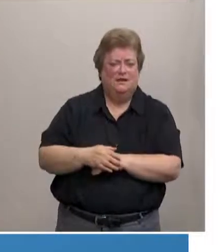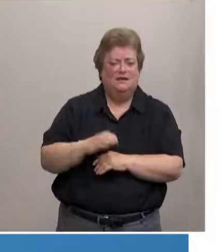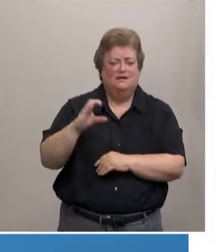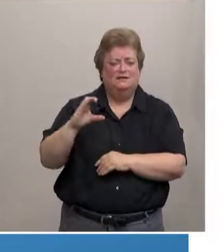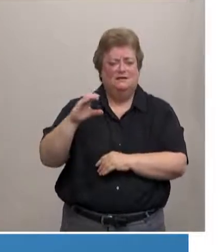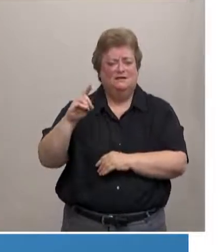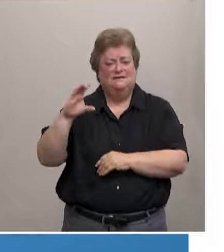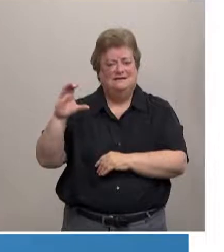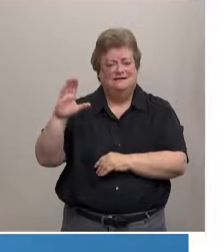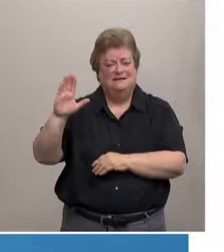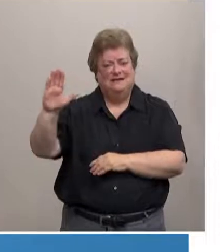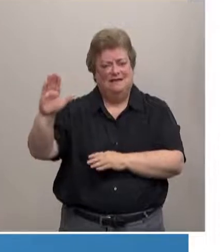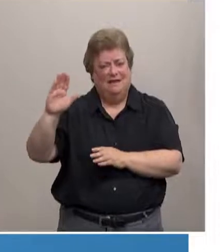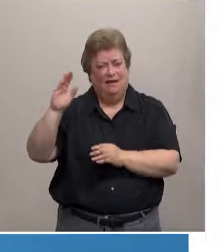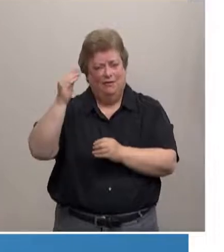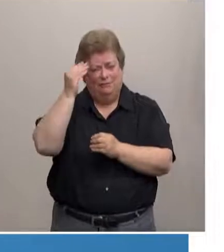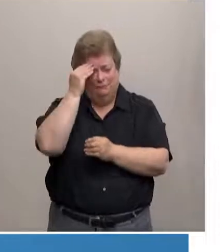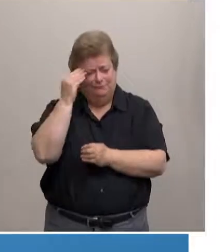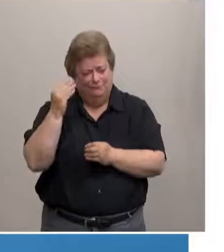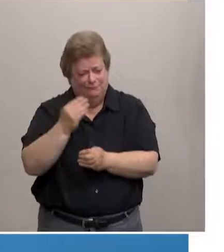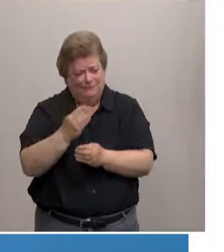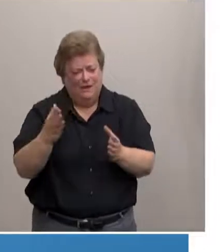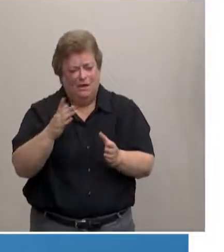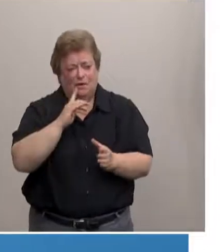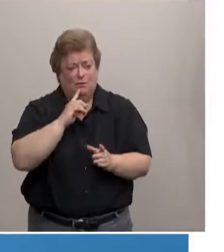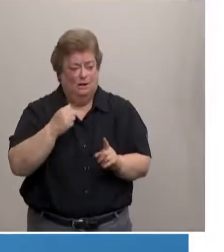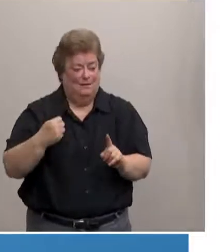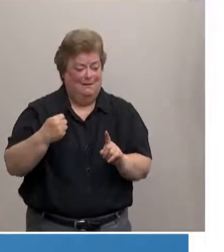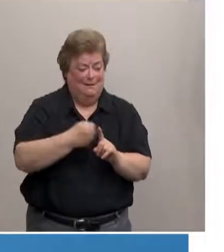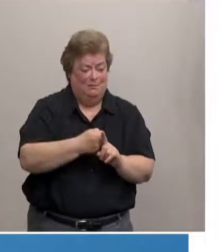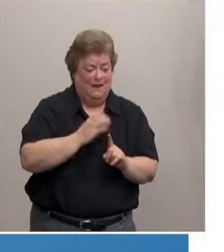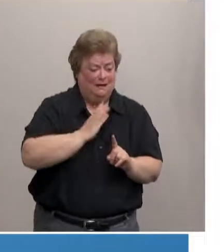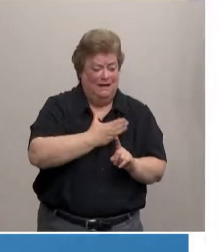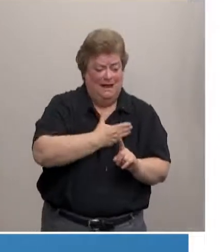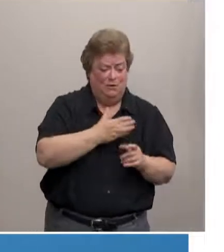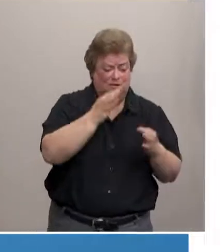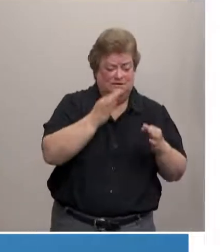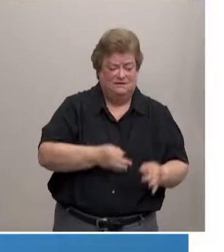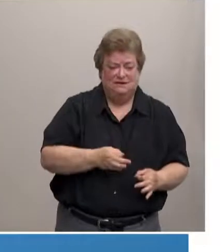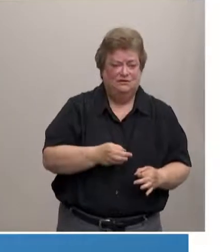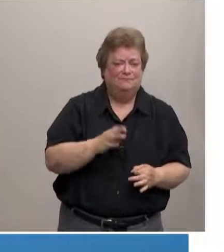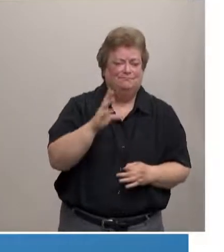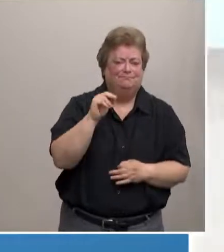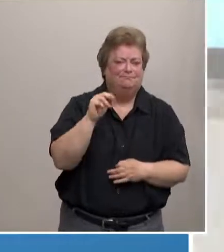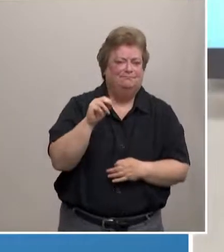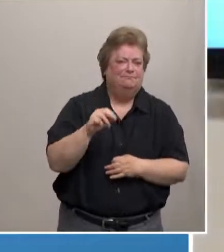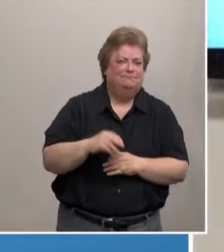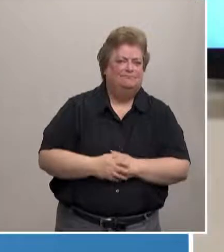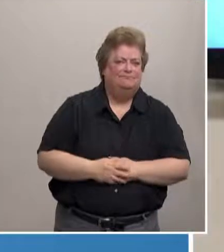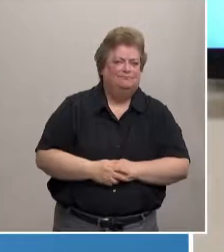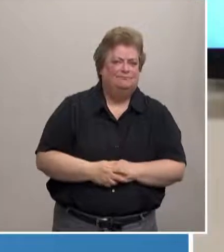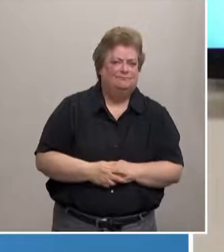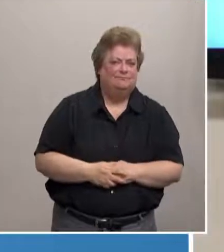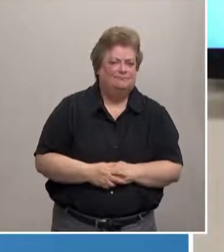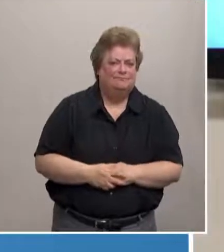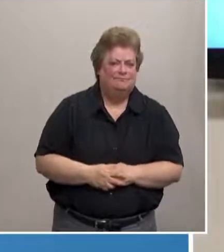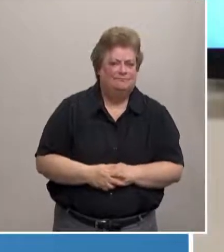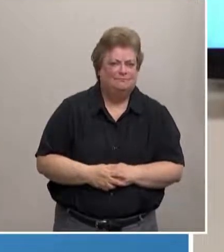CDC guidance really didn't have any impact on where we were going as a community.